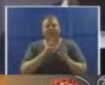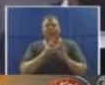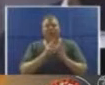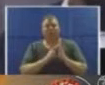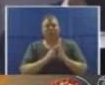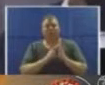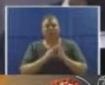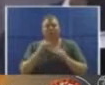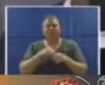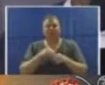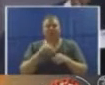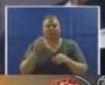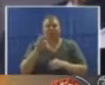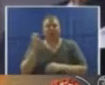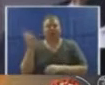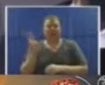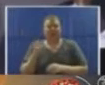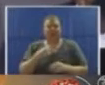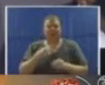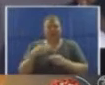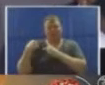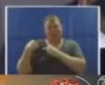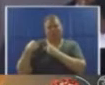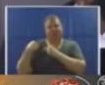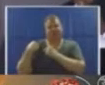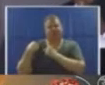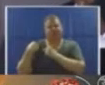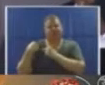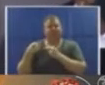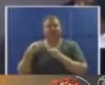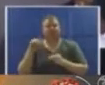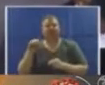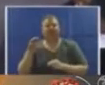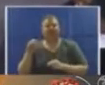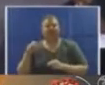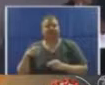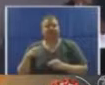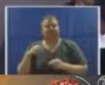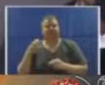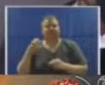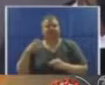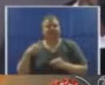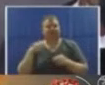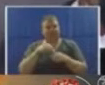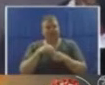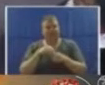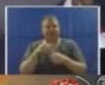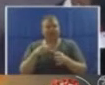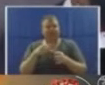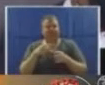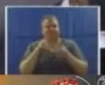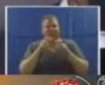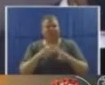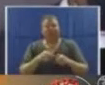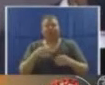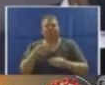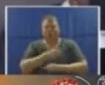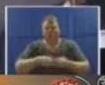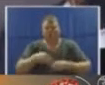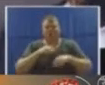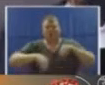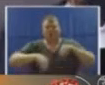And I represented the ACDP in that inquiry, and a lot of the evidence that we heard of malfeasance, corruption, was